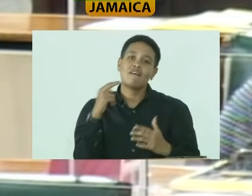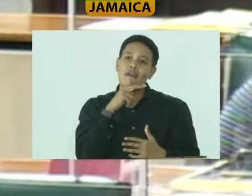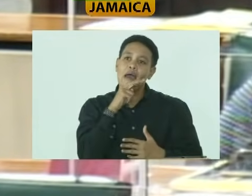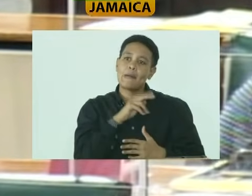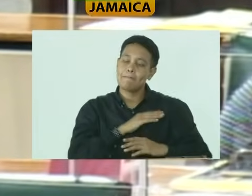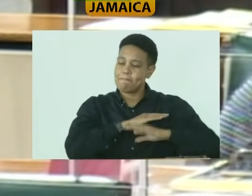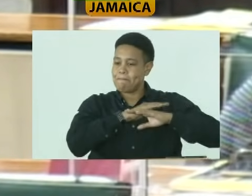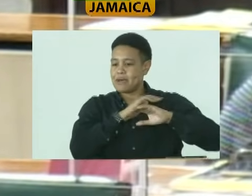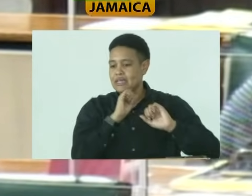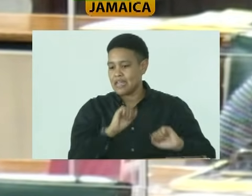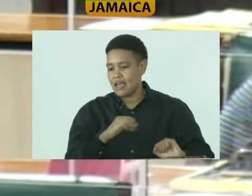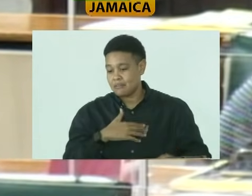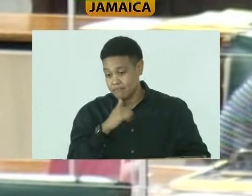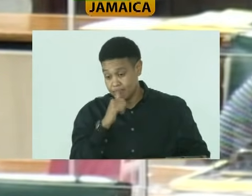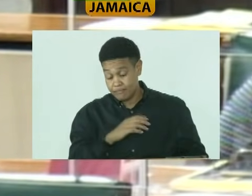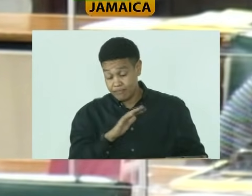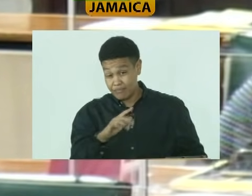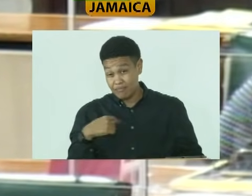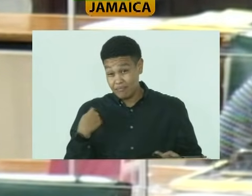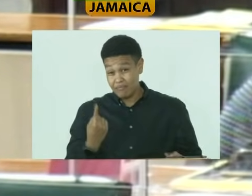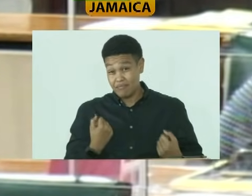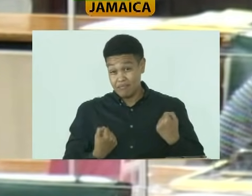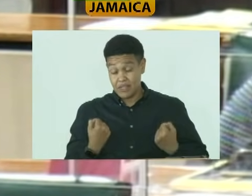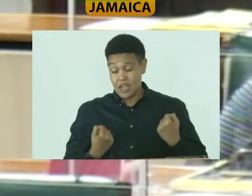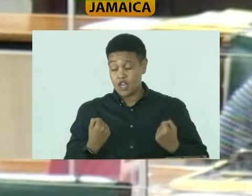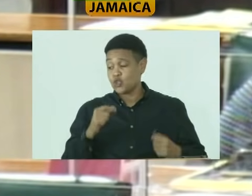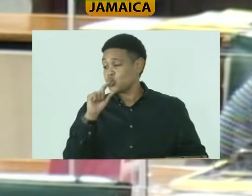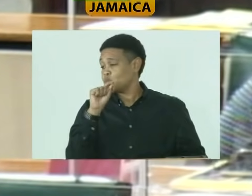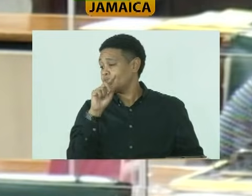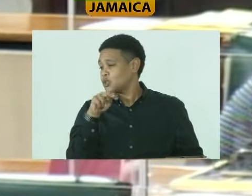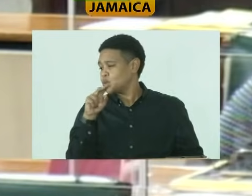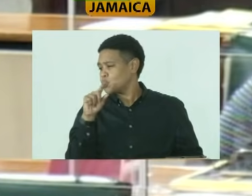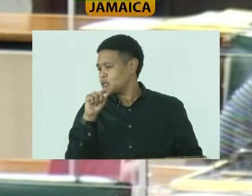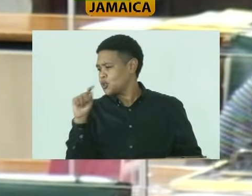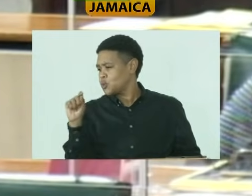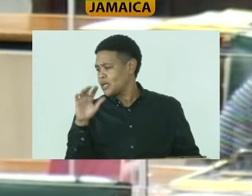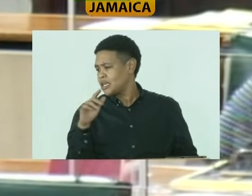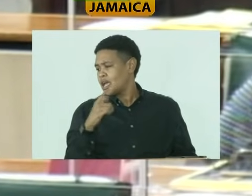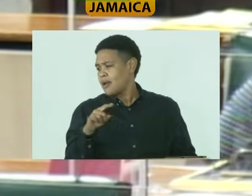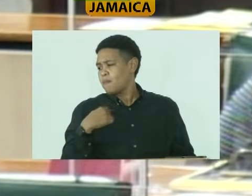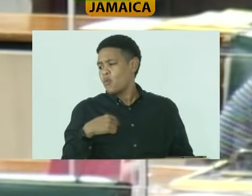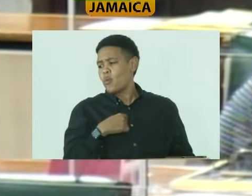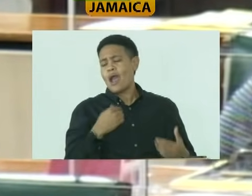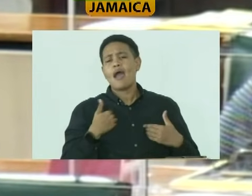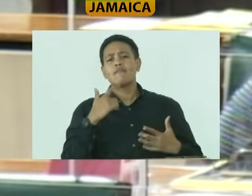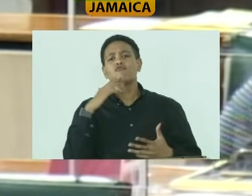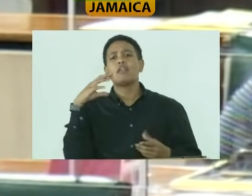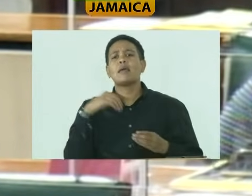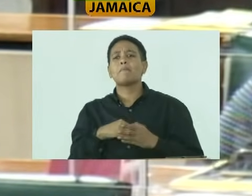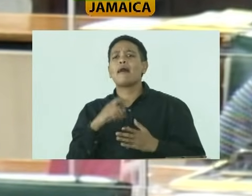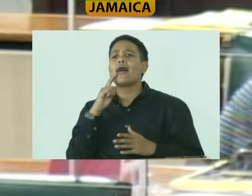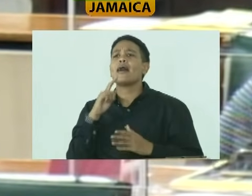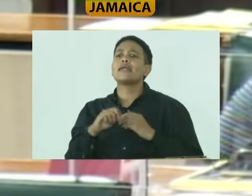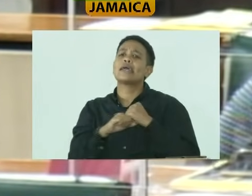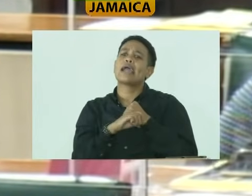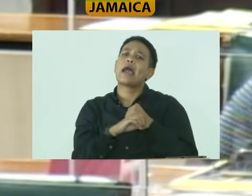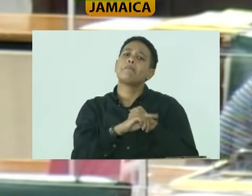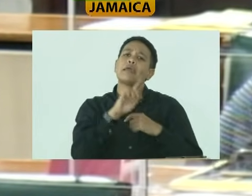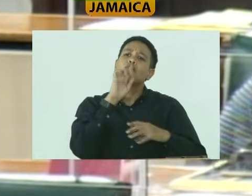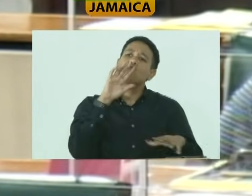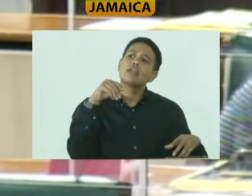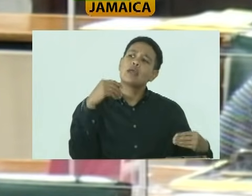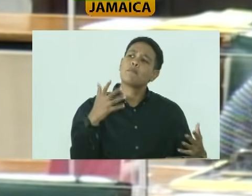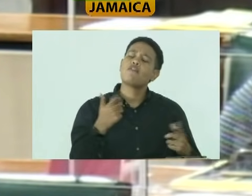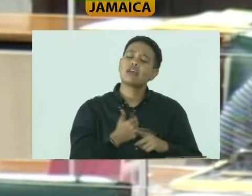virus. My lady, since March 2020, we have embarked on a campaign to